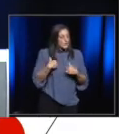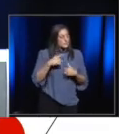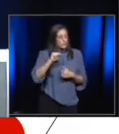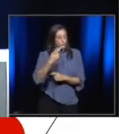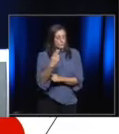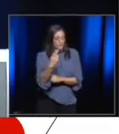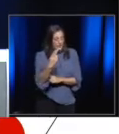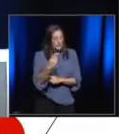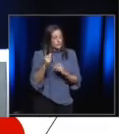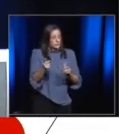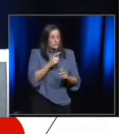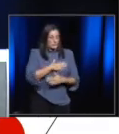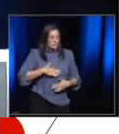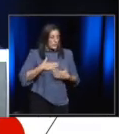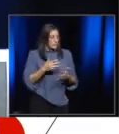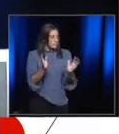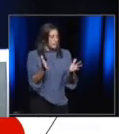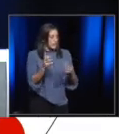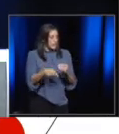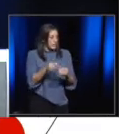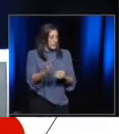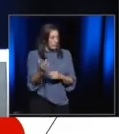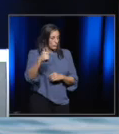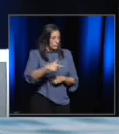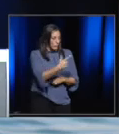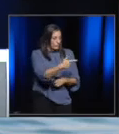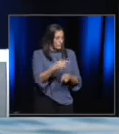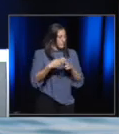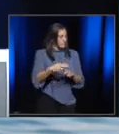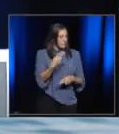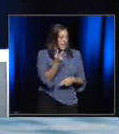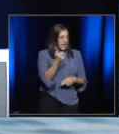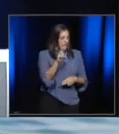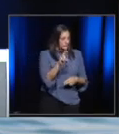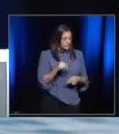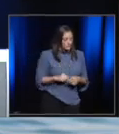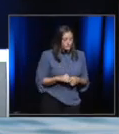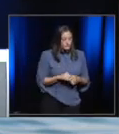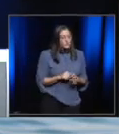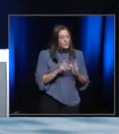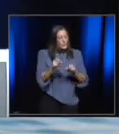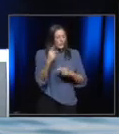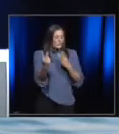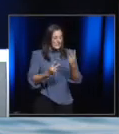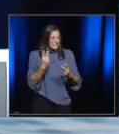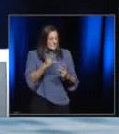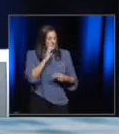you to visit. I can hear her laughing. Go visit her just to